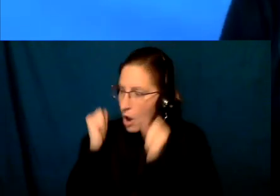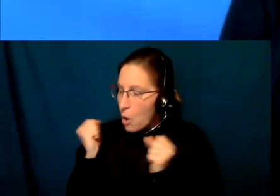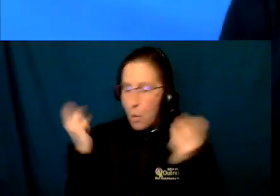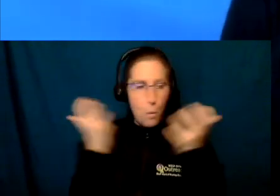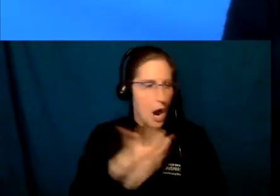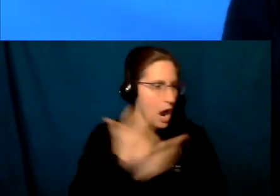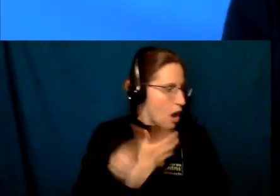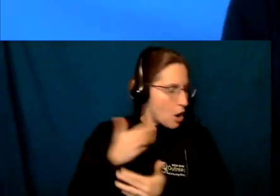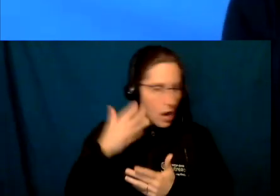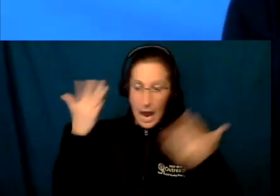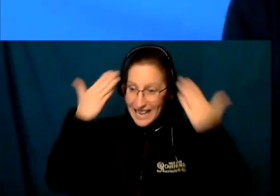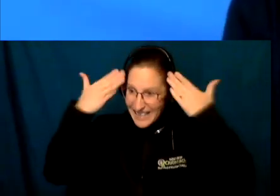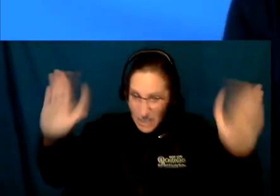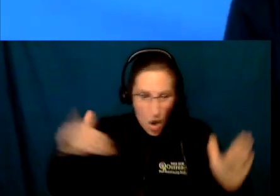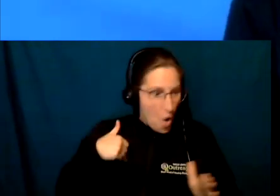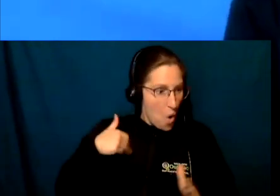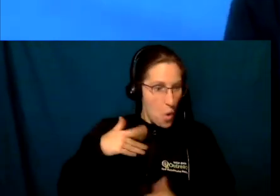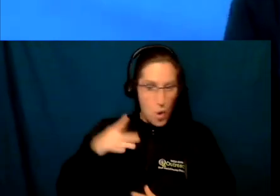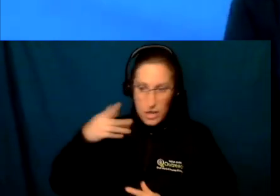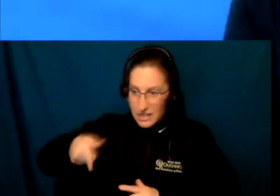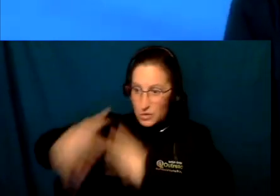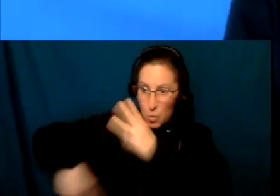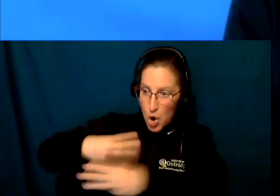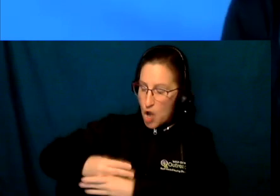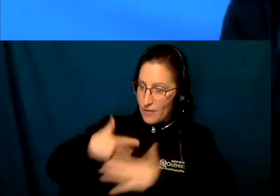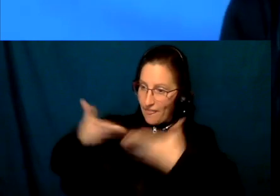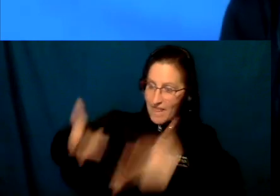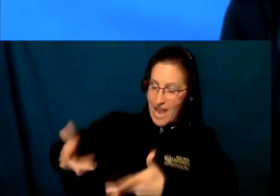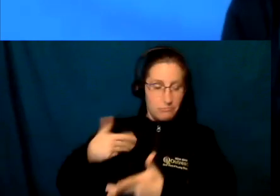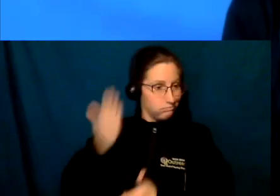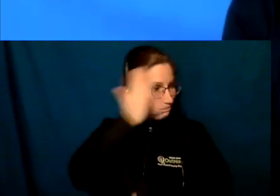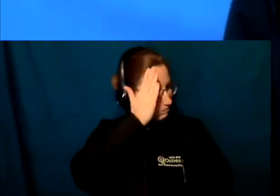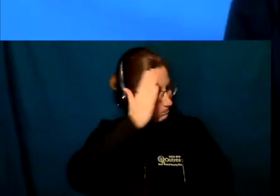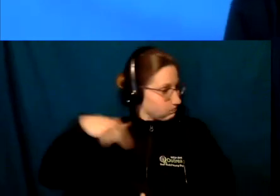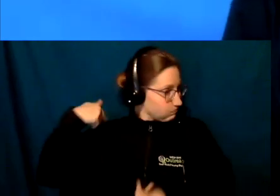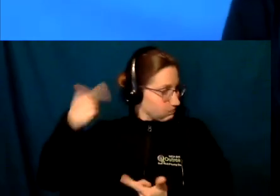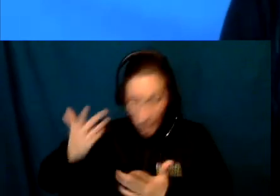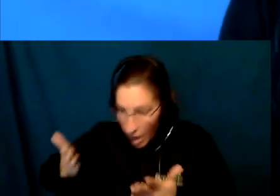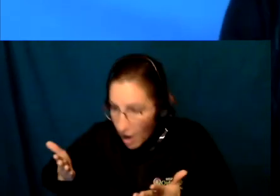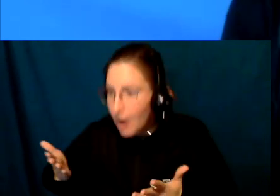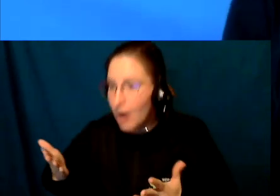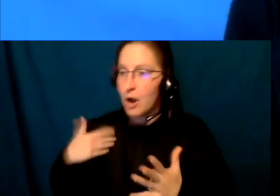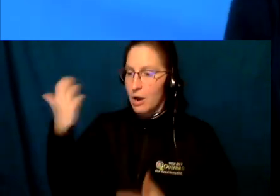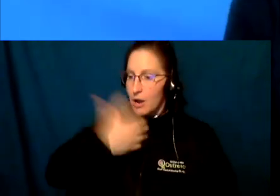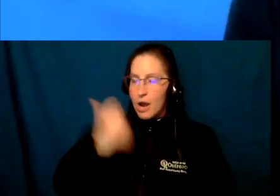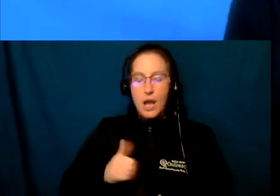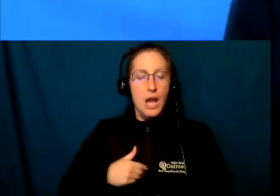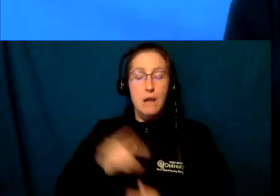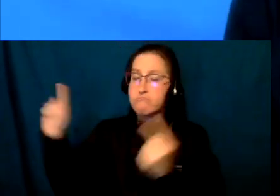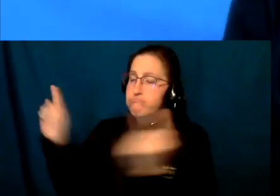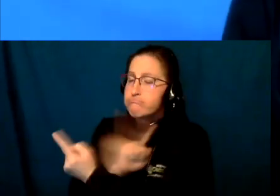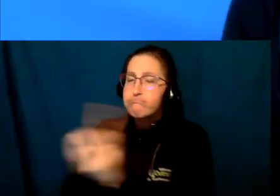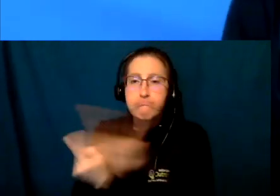that I didn't even know existed before I went to Gallaudet. And I met so many different people involved in the deaf